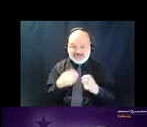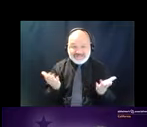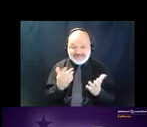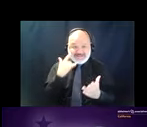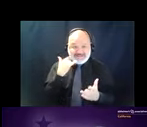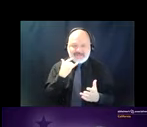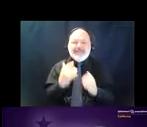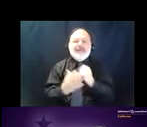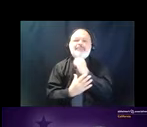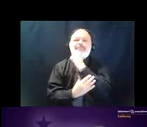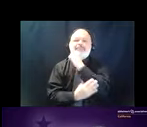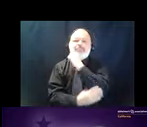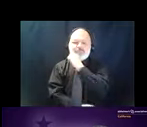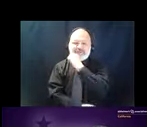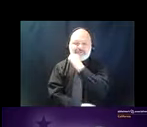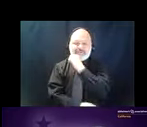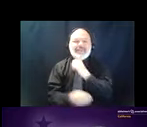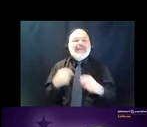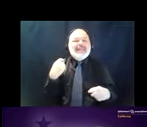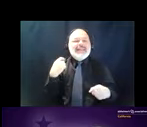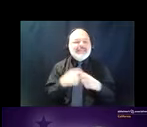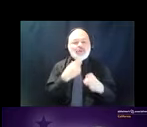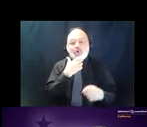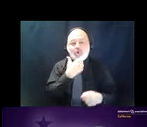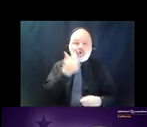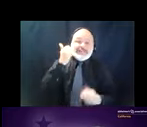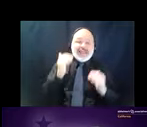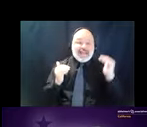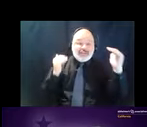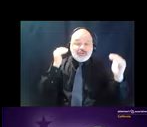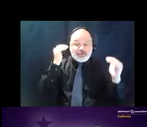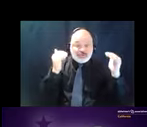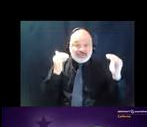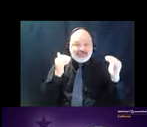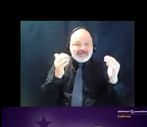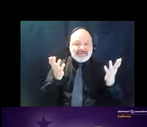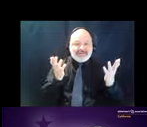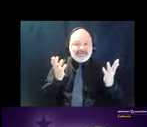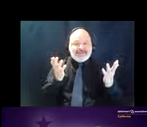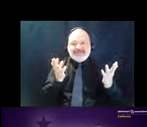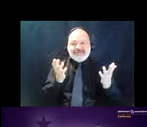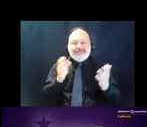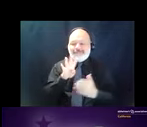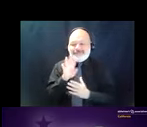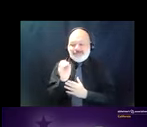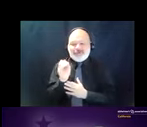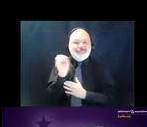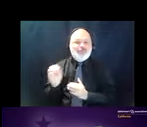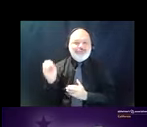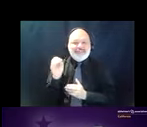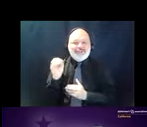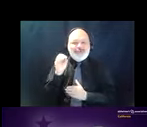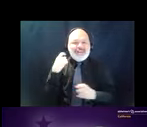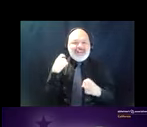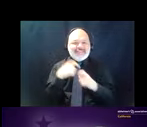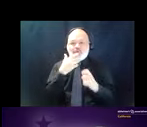the statistic with Latino older adults in California, that practically goes to 40% of Latinos